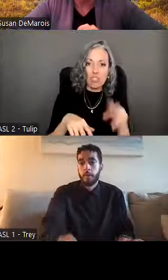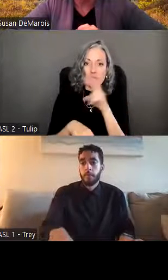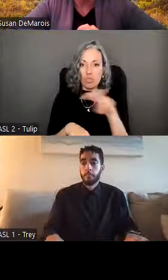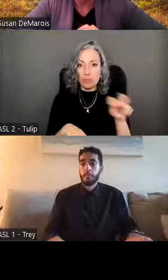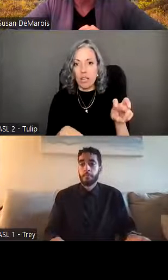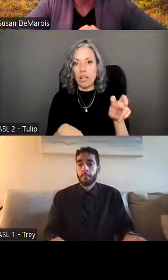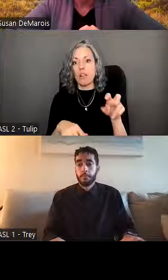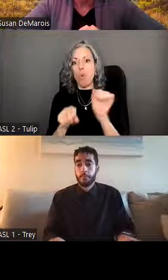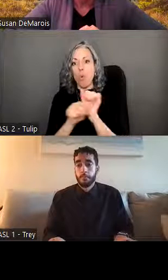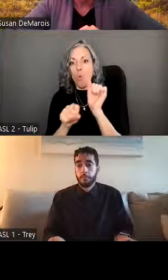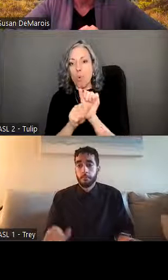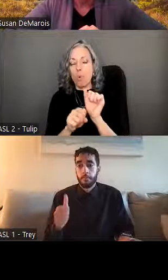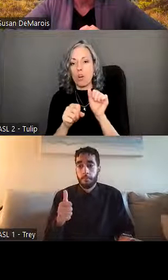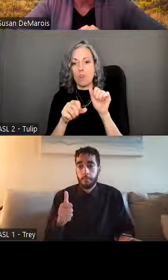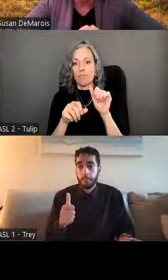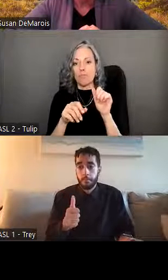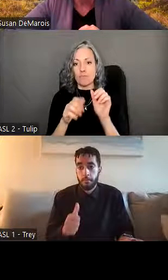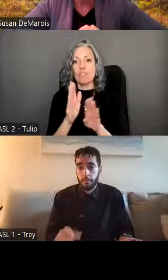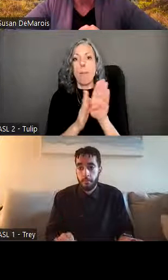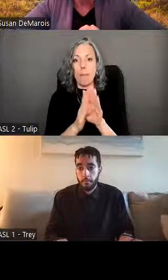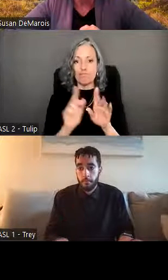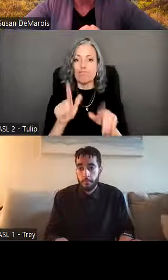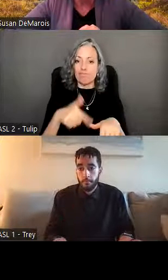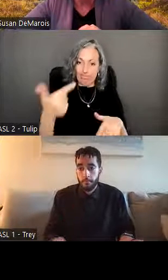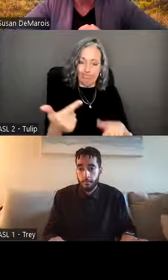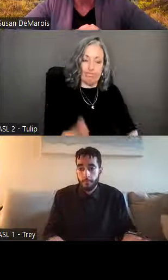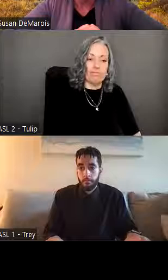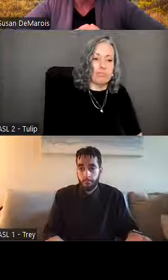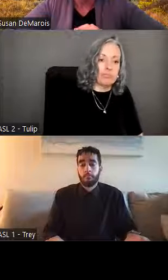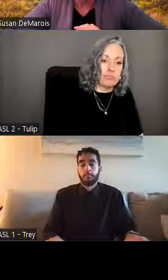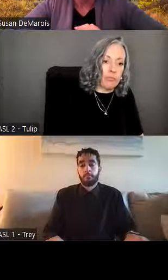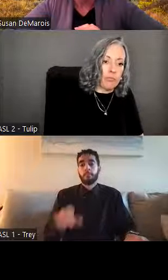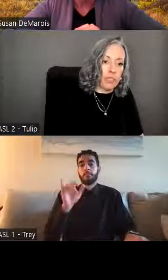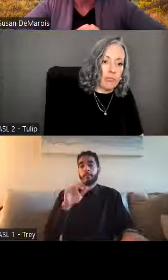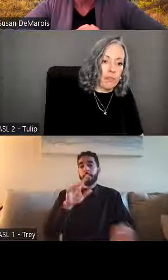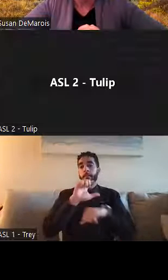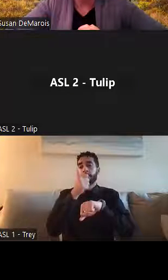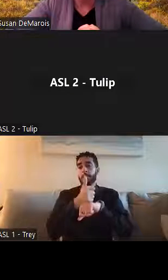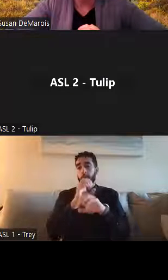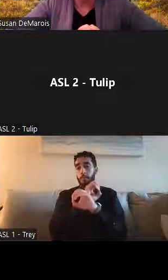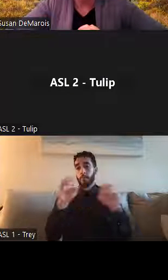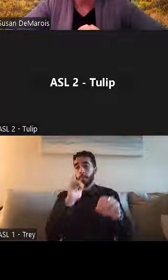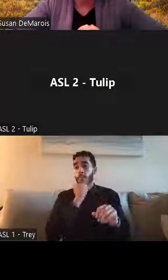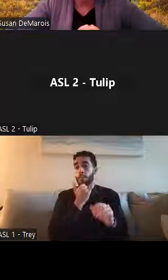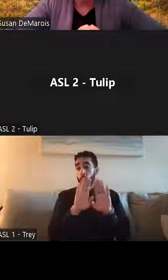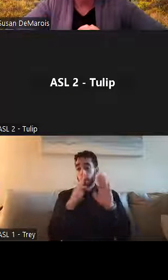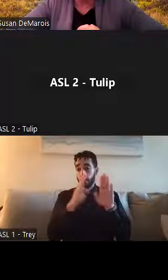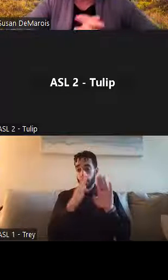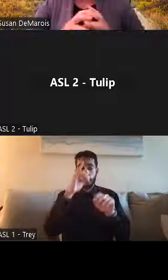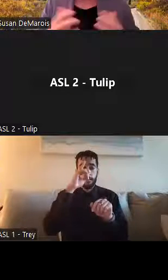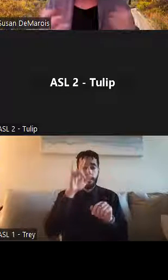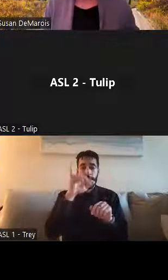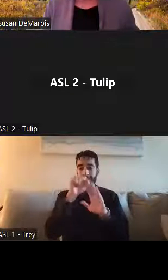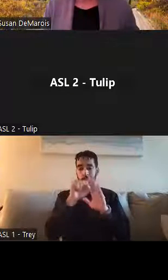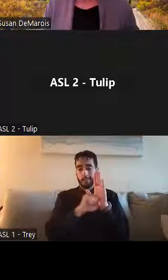workforce development in establishing a no wrong door governance council for the state. So what we